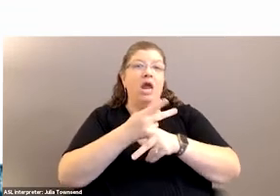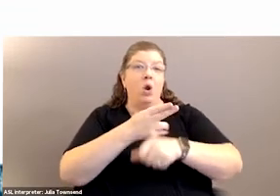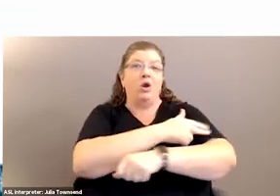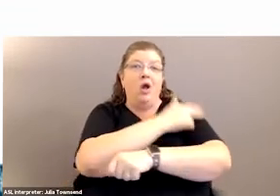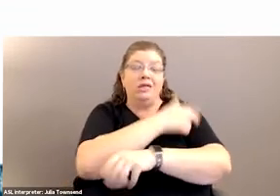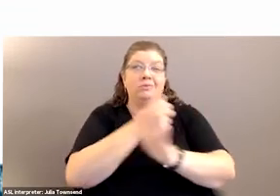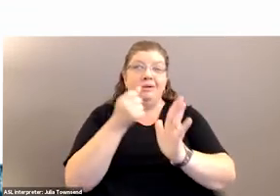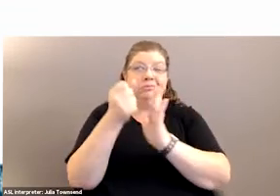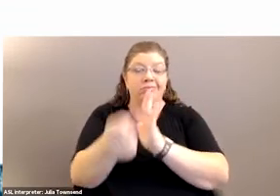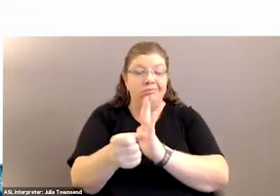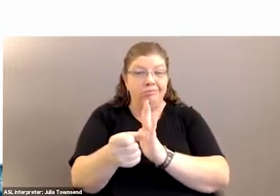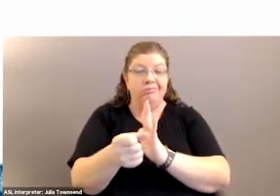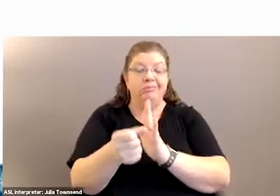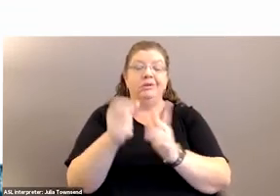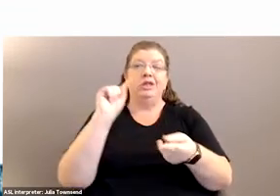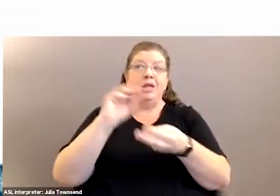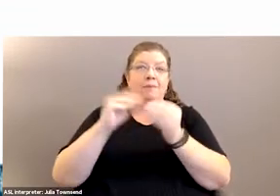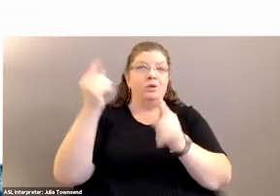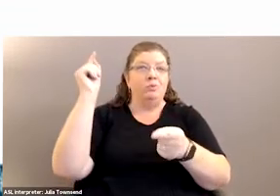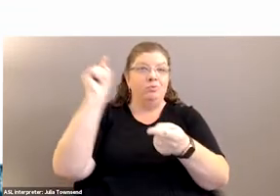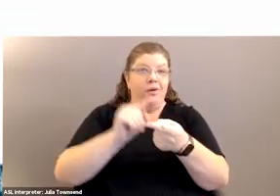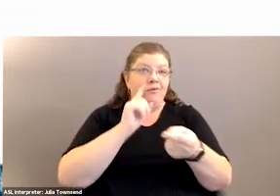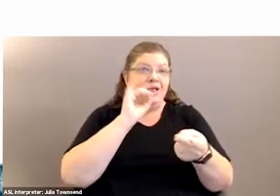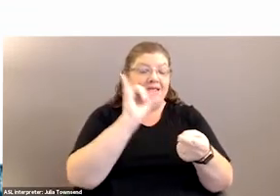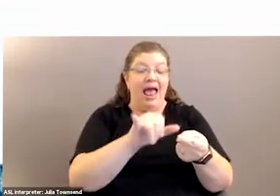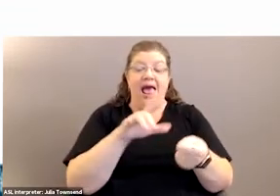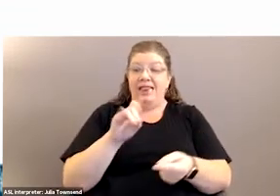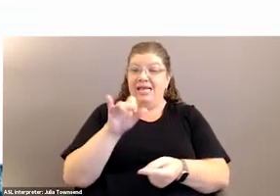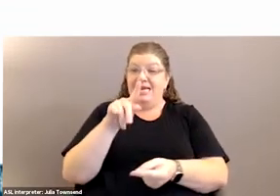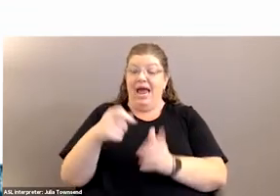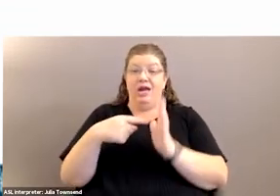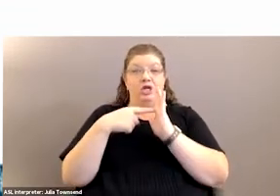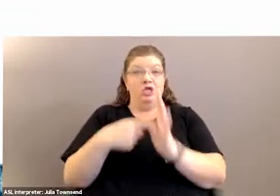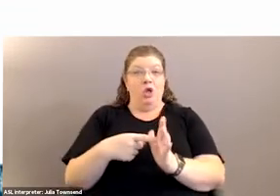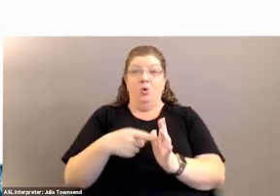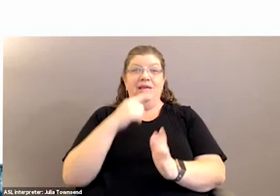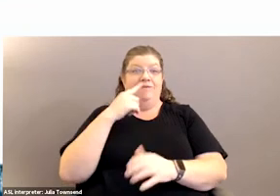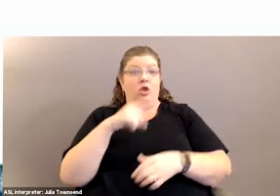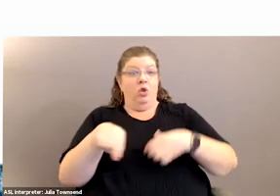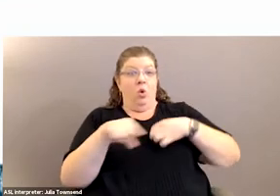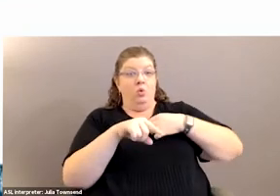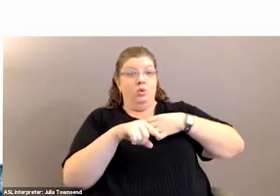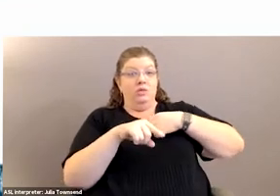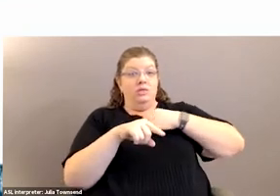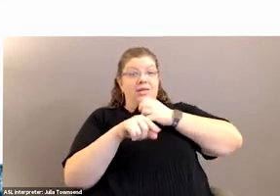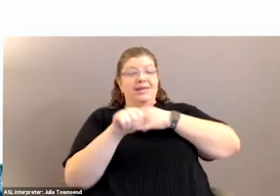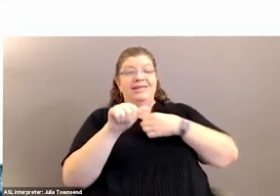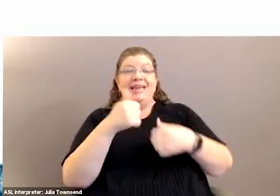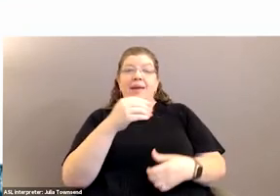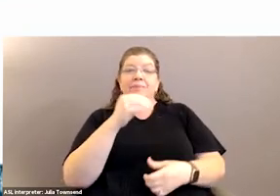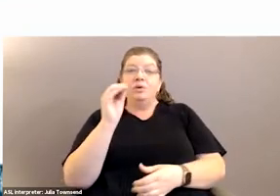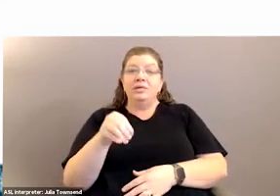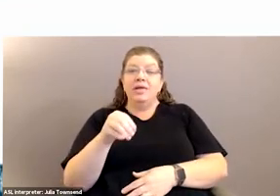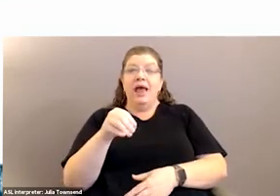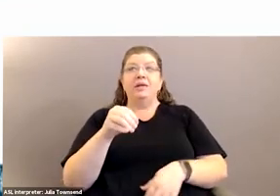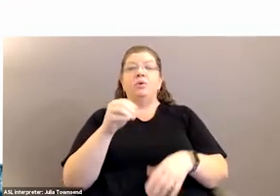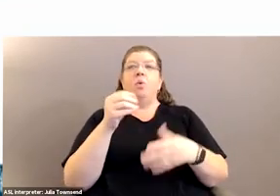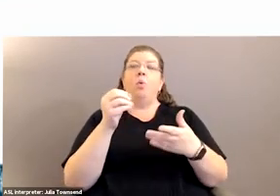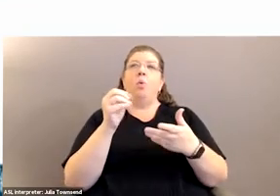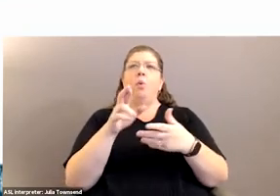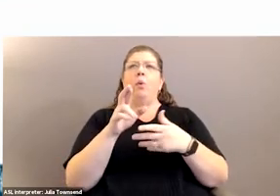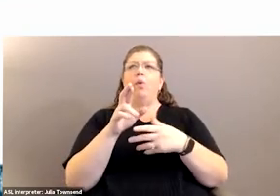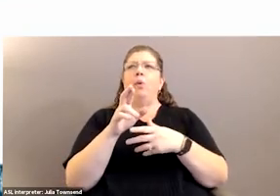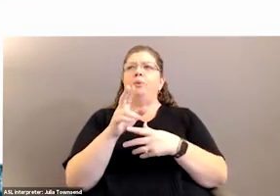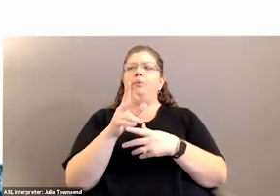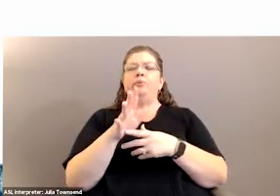that the data shows that that even those who the 10 who um or or the